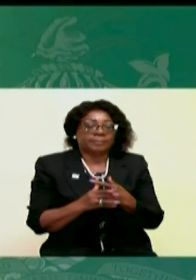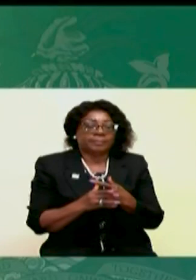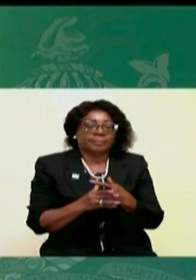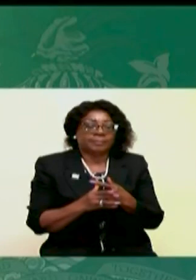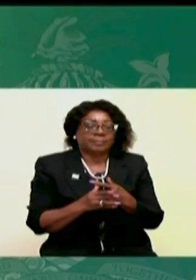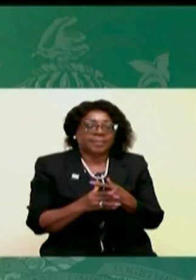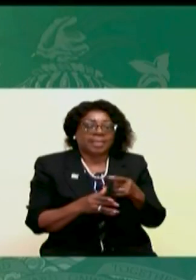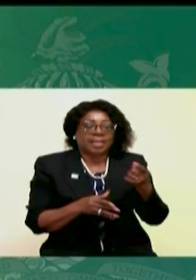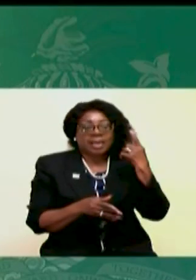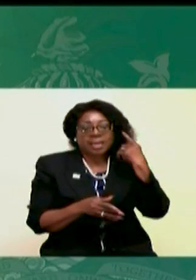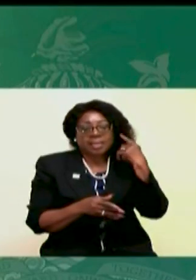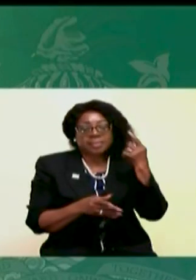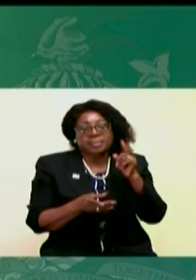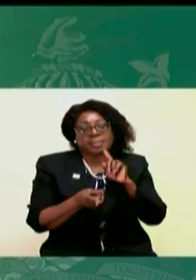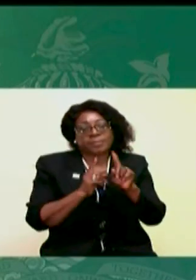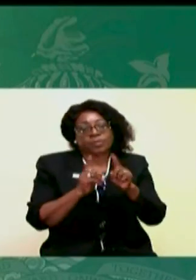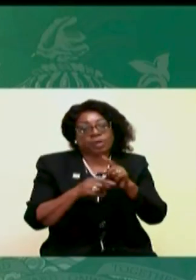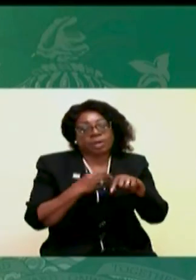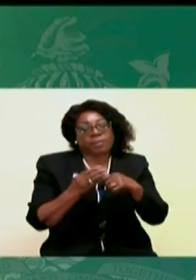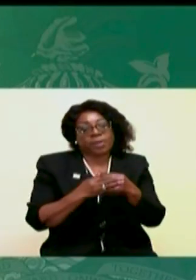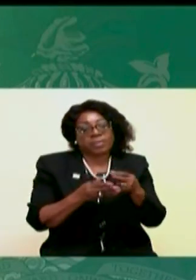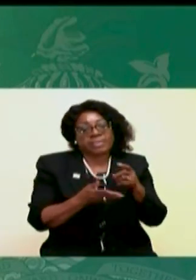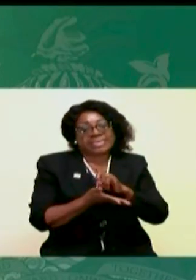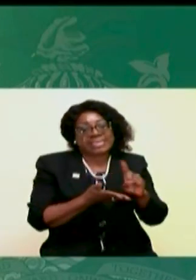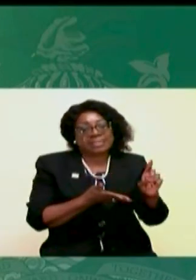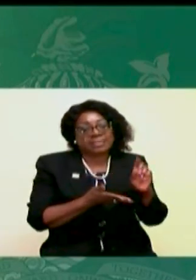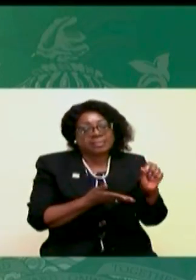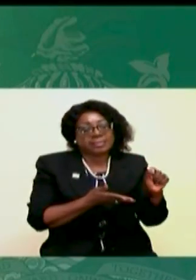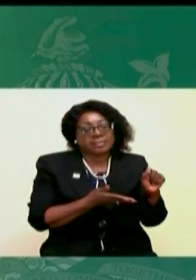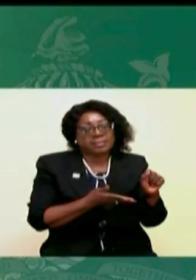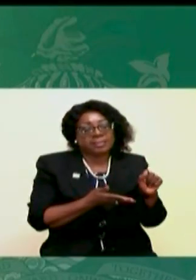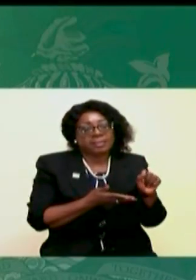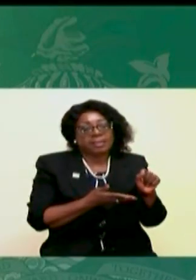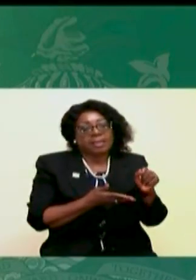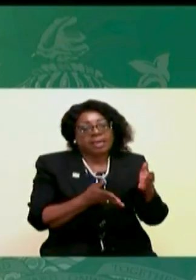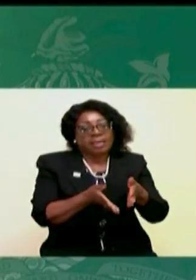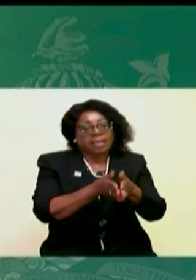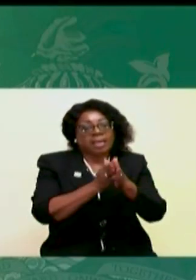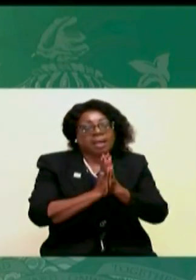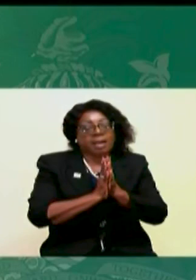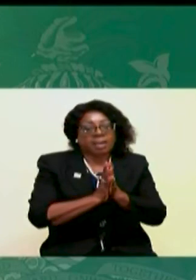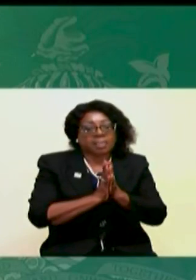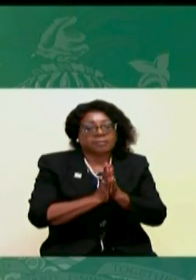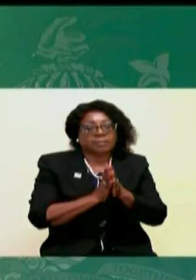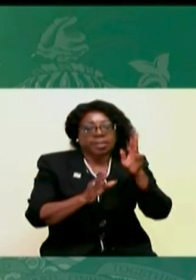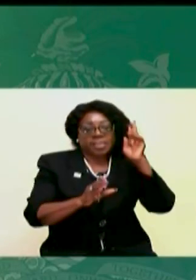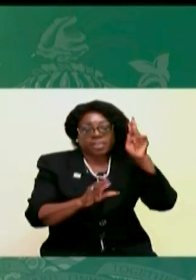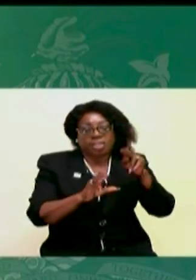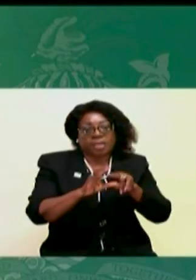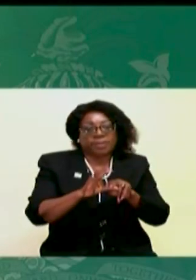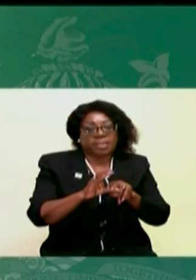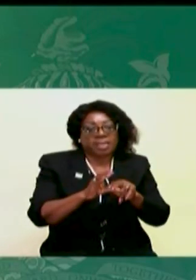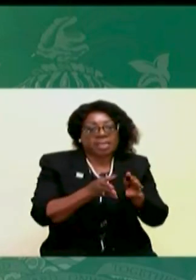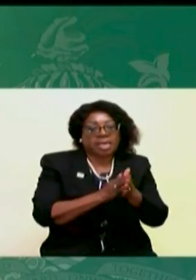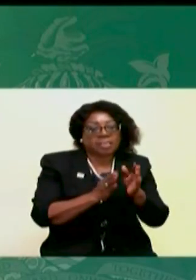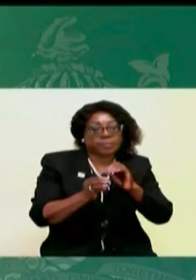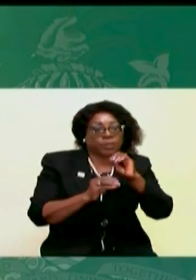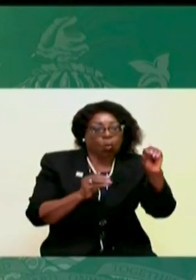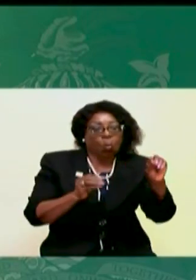I listened to them talk about deals. And I asked from my chair, but he didn't respond. I asked about the Oban